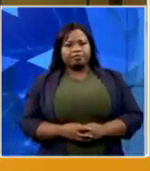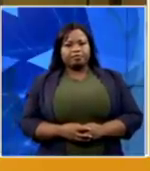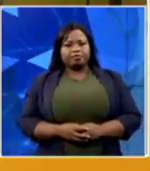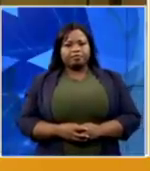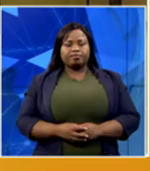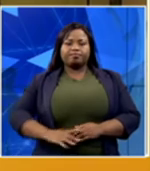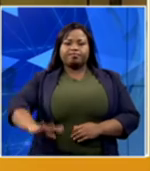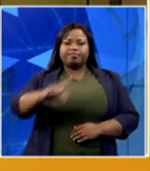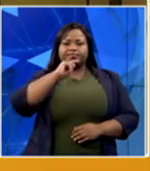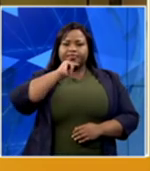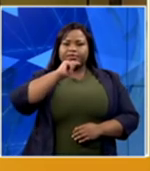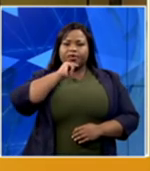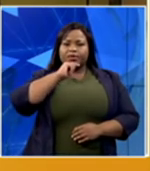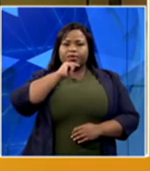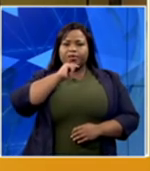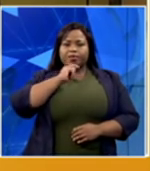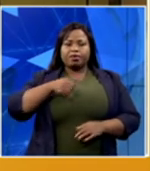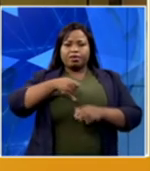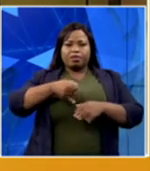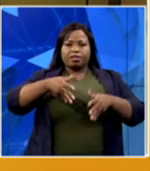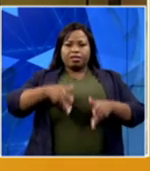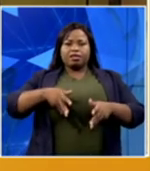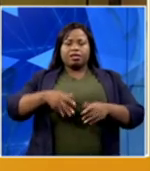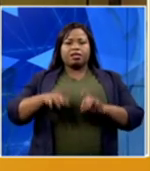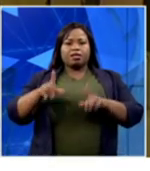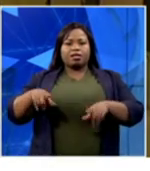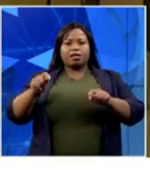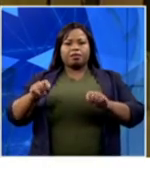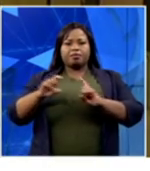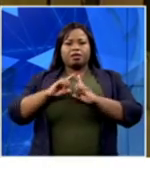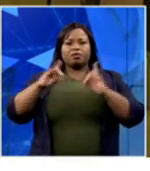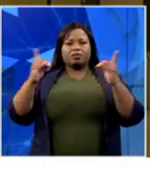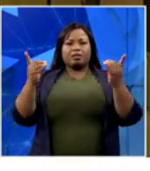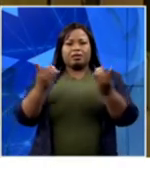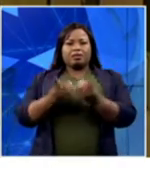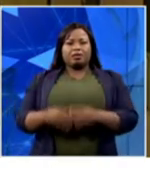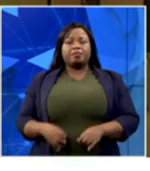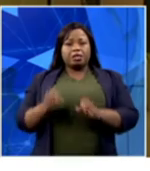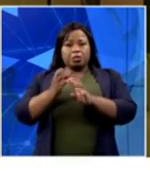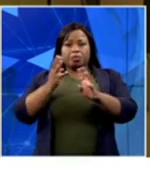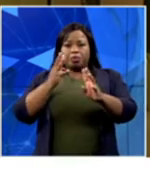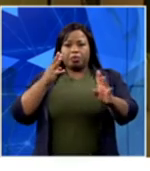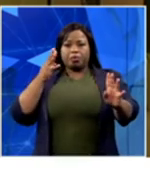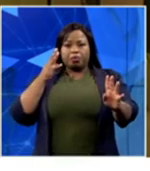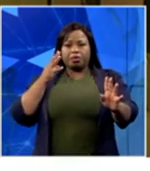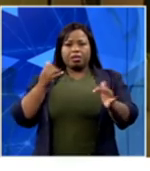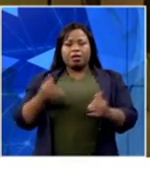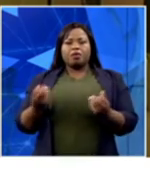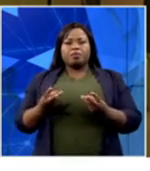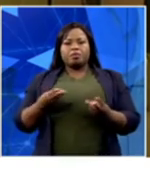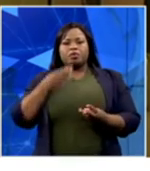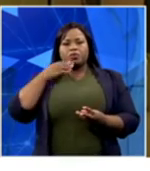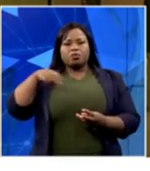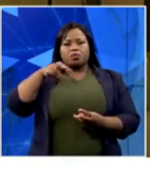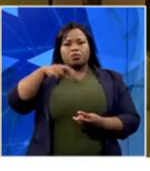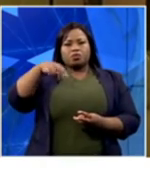A very good morning. We're actually inside the Cape Town Stadium. We've just been outside. There's quite a queue of travellers from